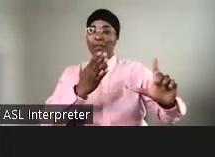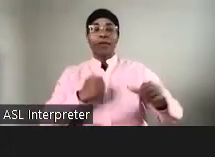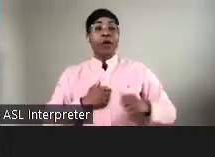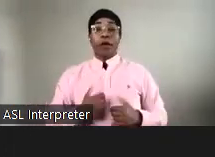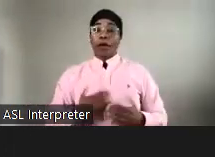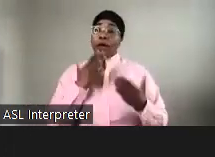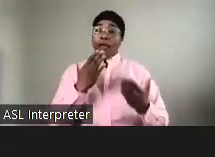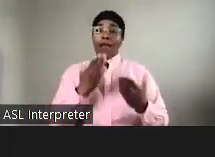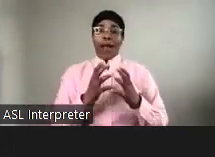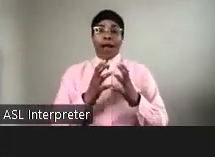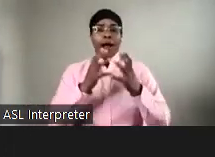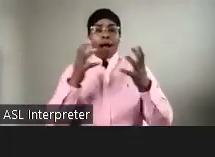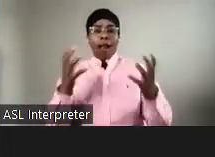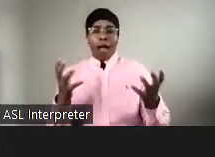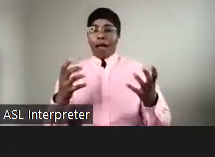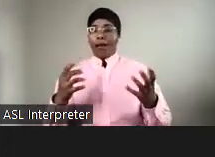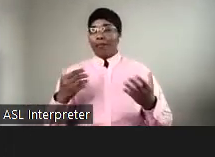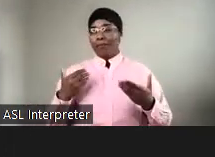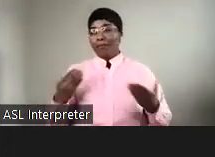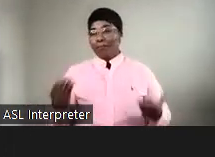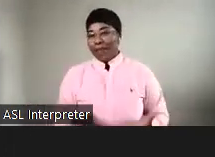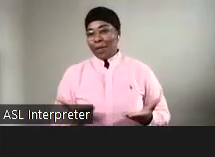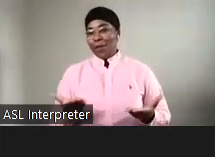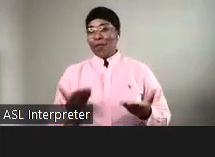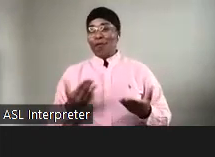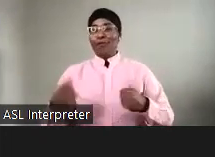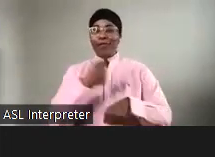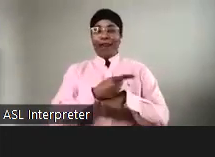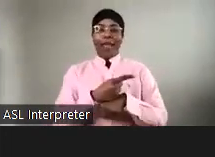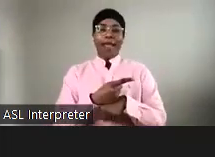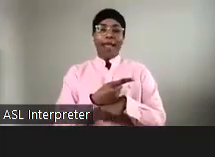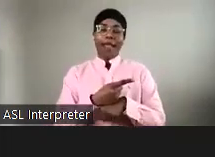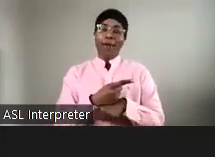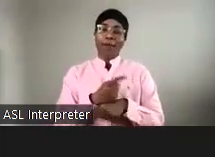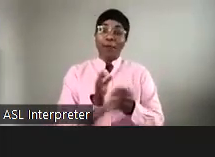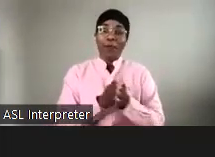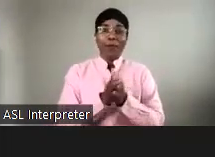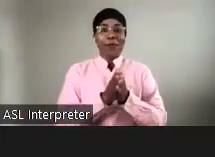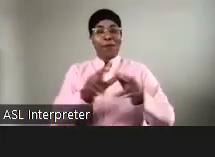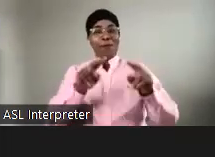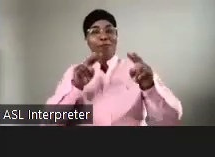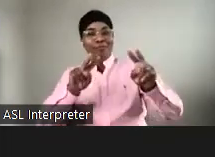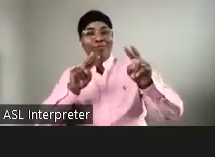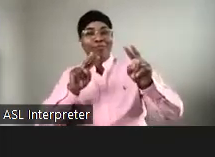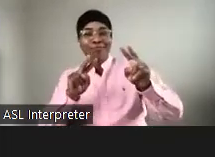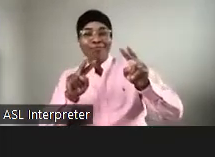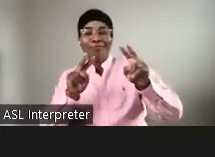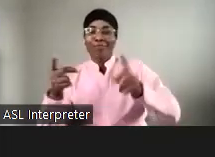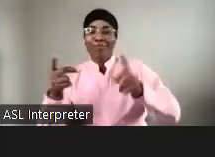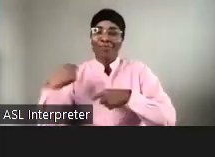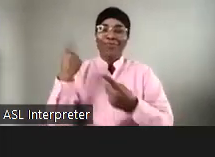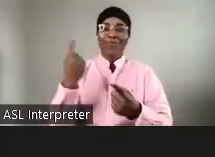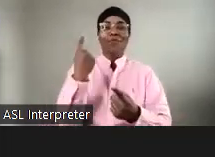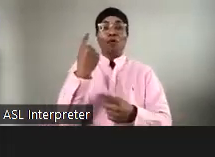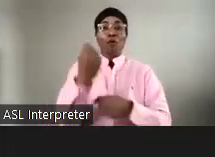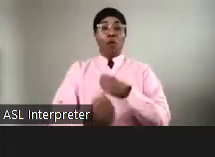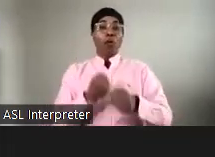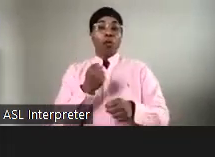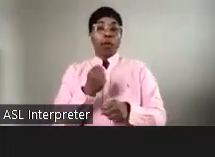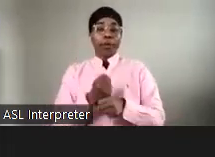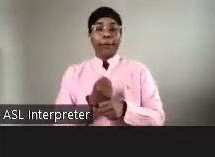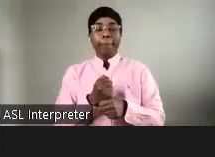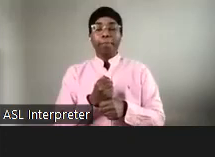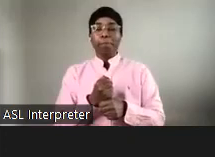lot for having me here today. I too have been looking forward to this for a year. And in fact,